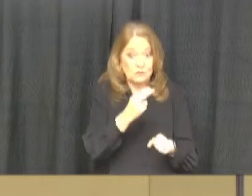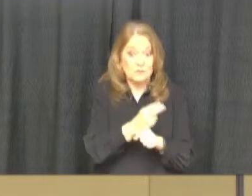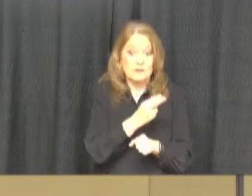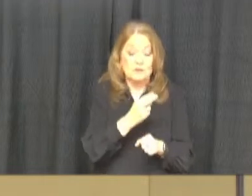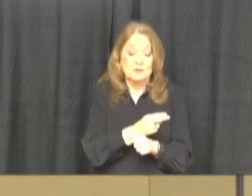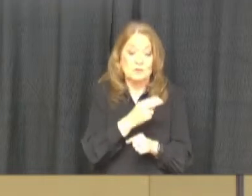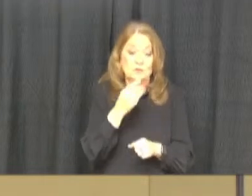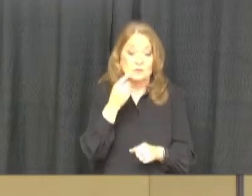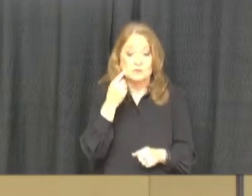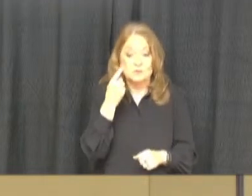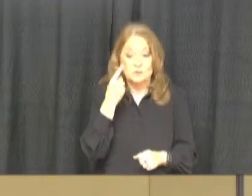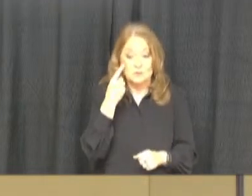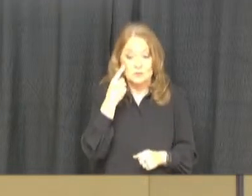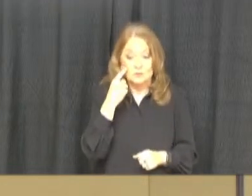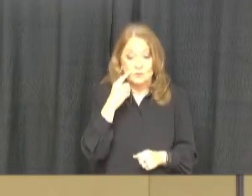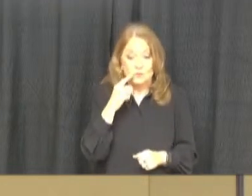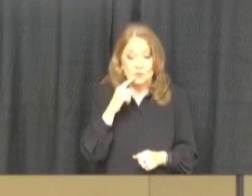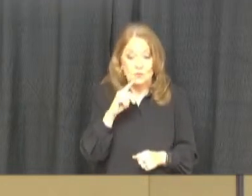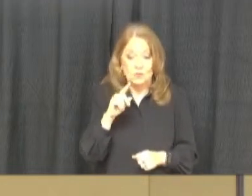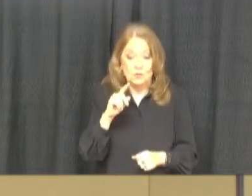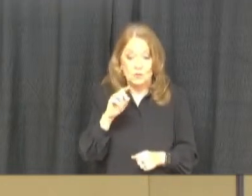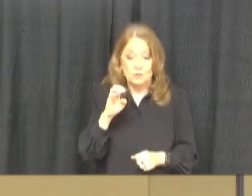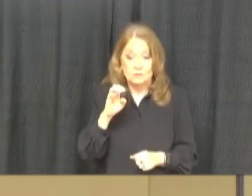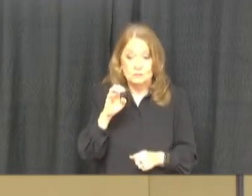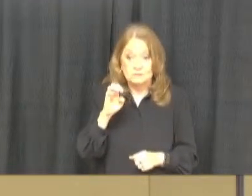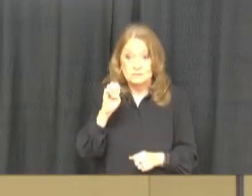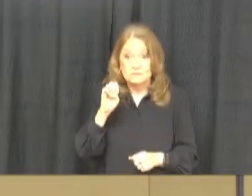for evil, we'll say.